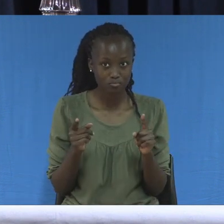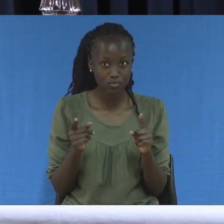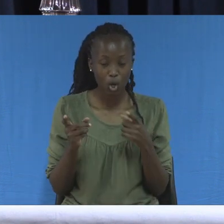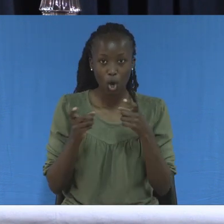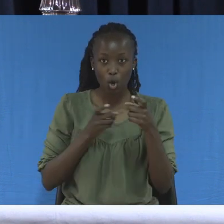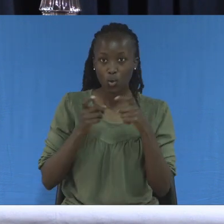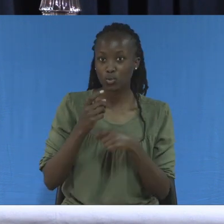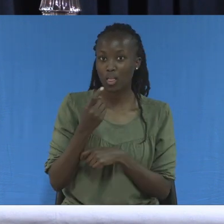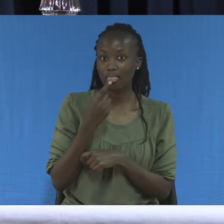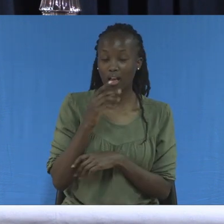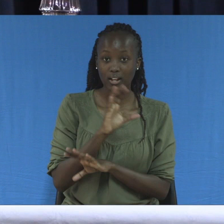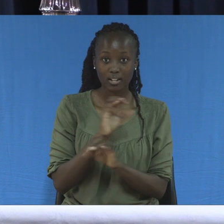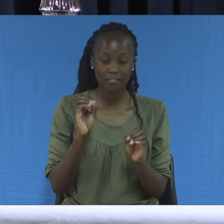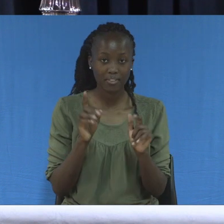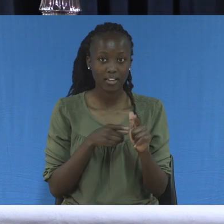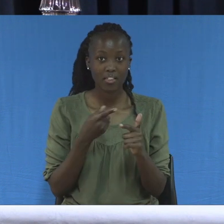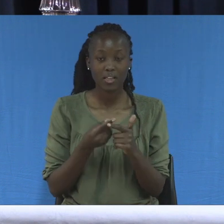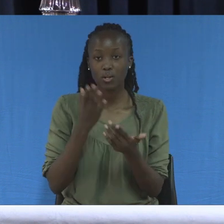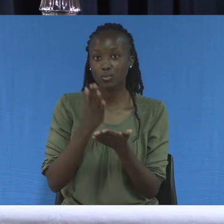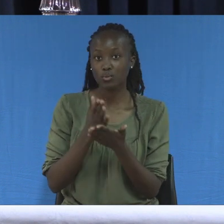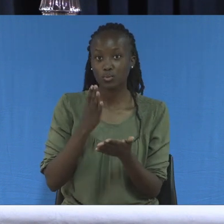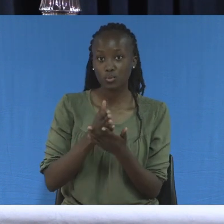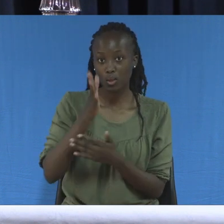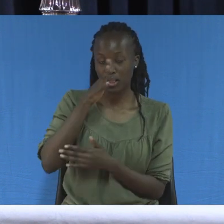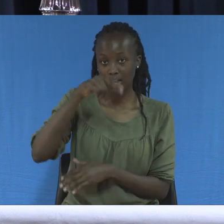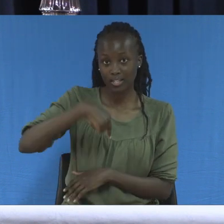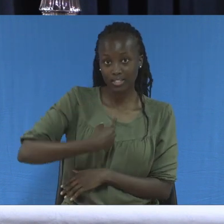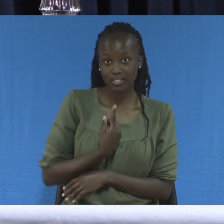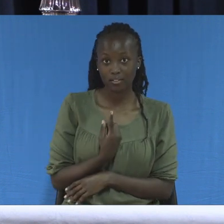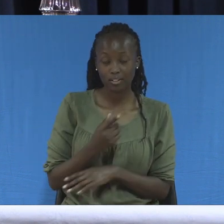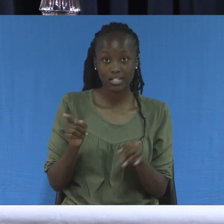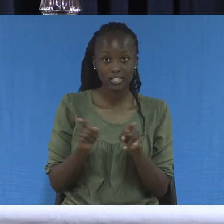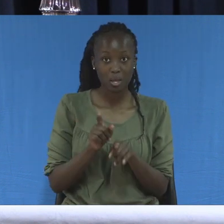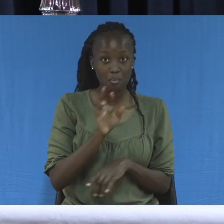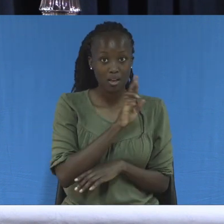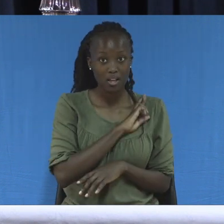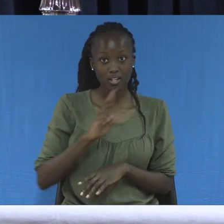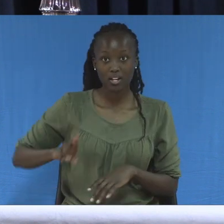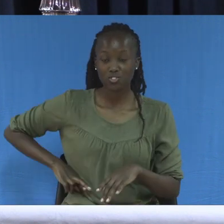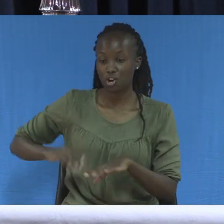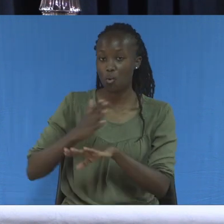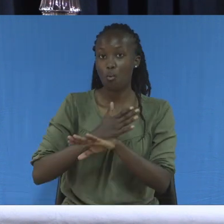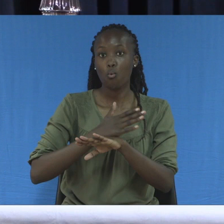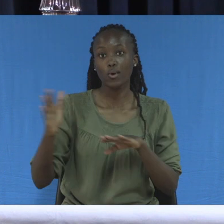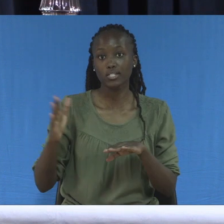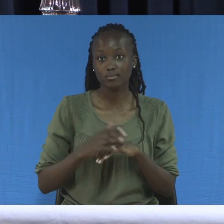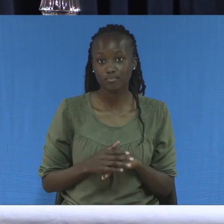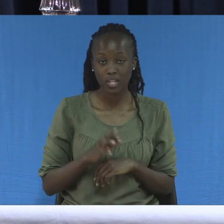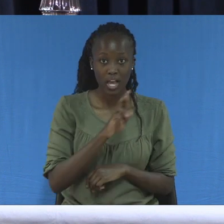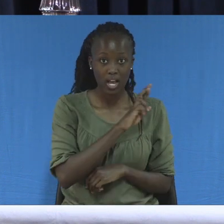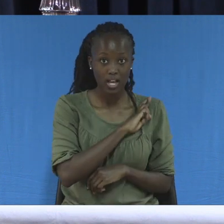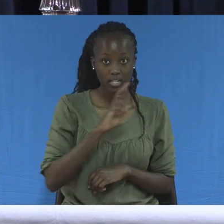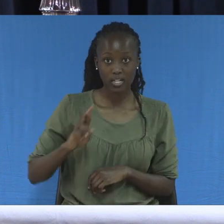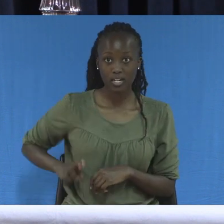their tongues deceive themselves, and their religion is worthless.